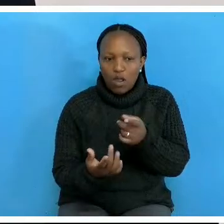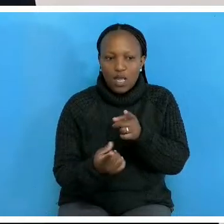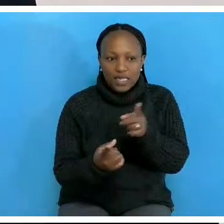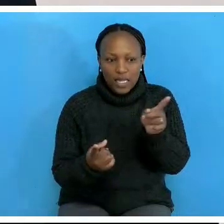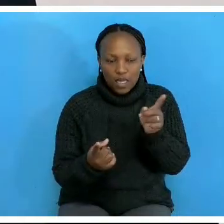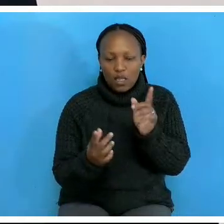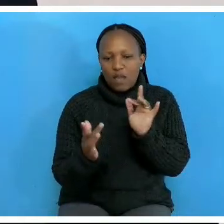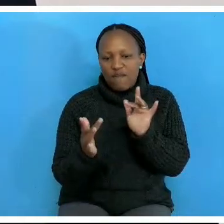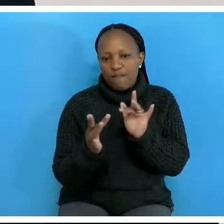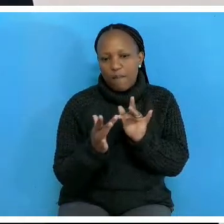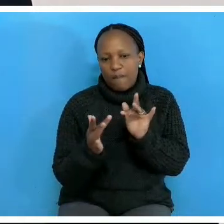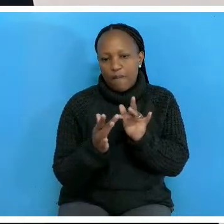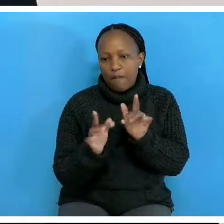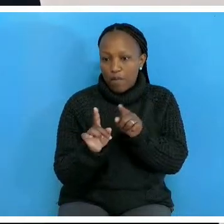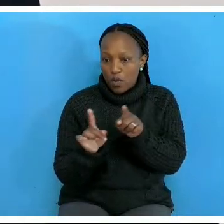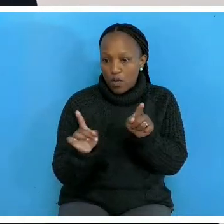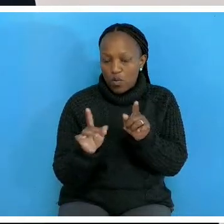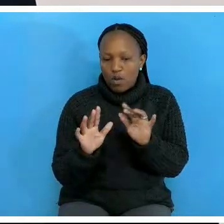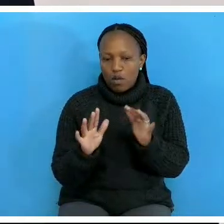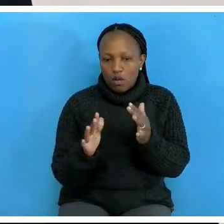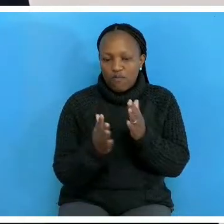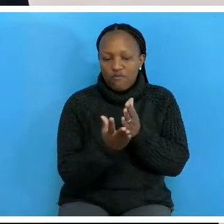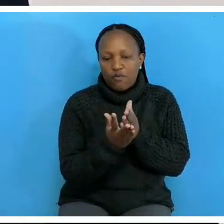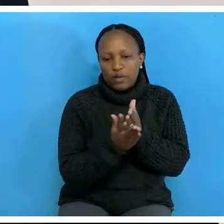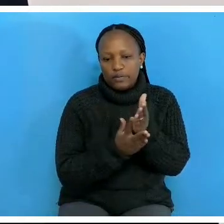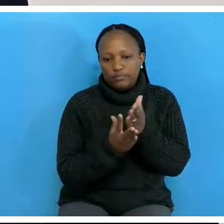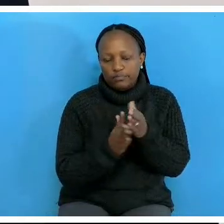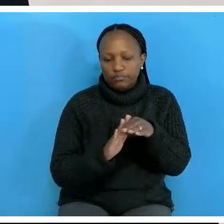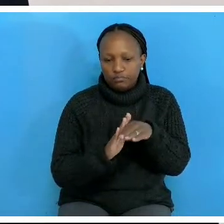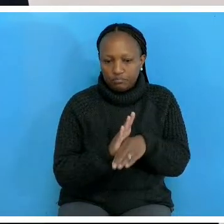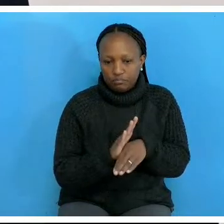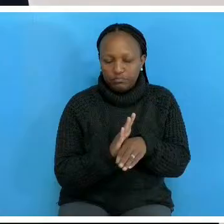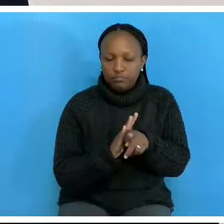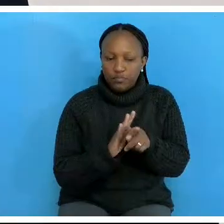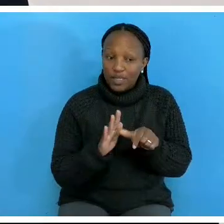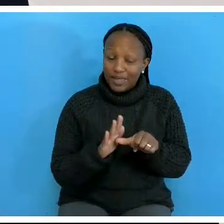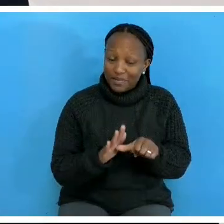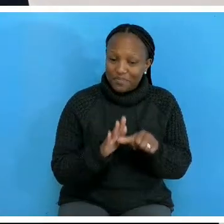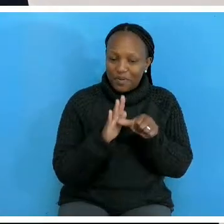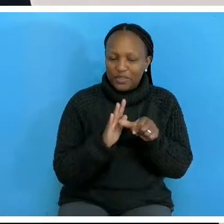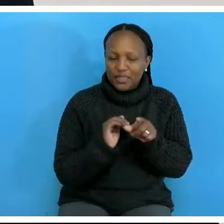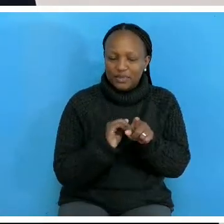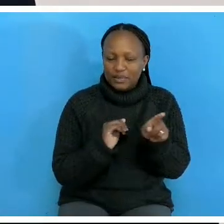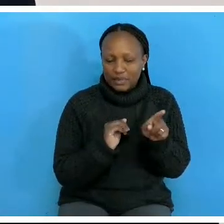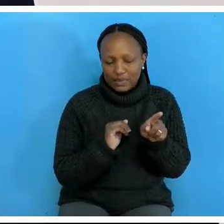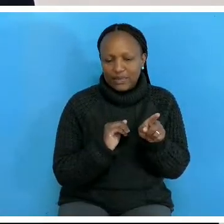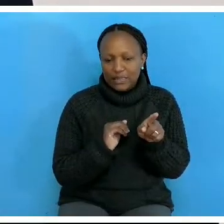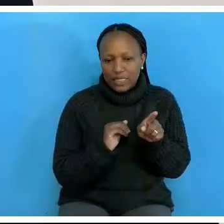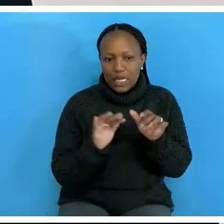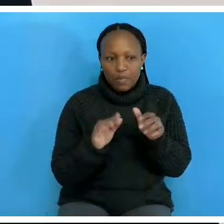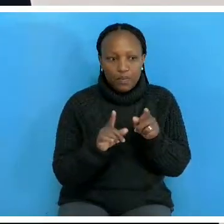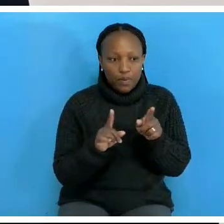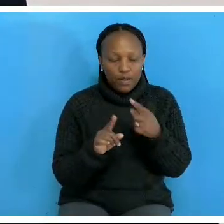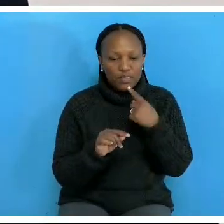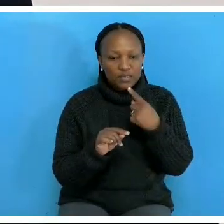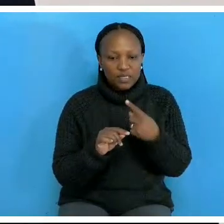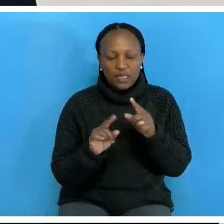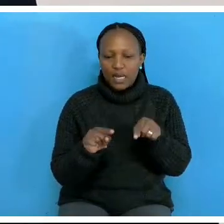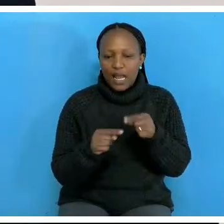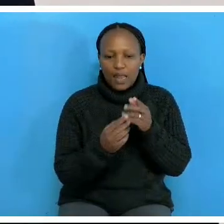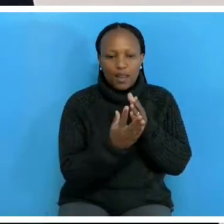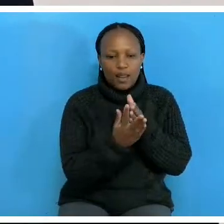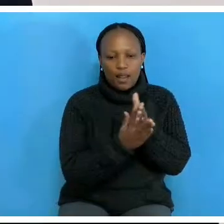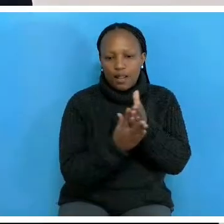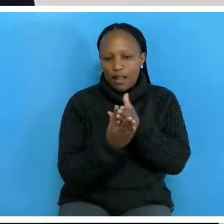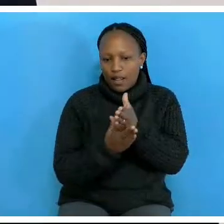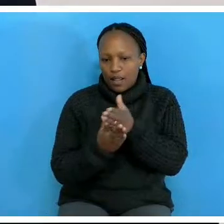you to access these programs, because those are the important parts. And I know that people here have said they cannot access it. There's